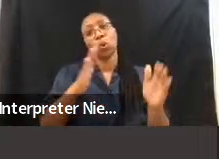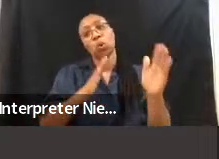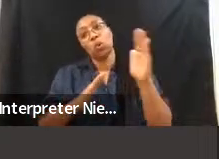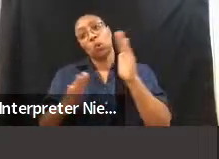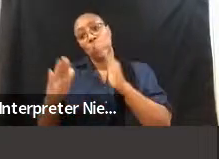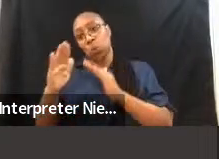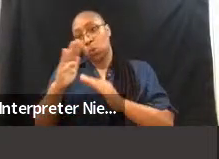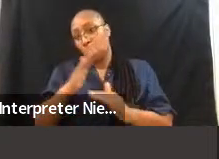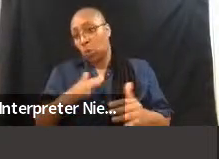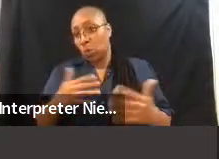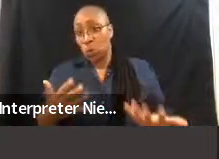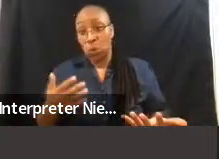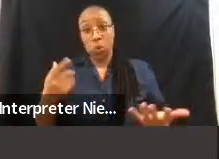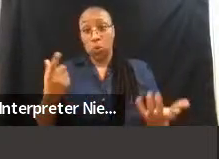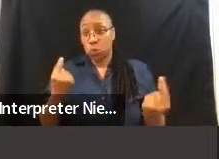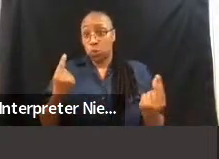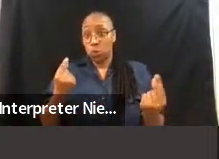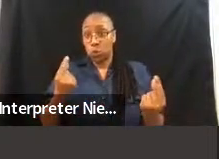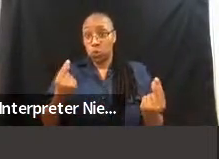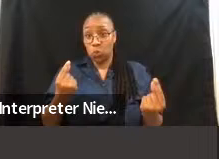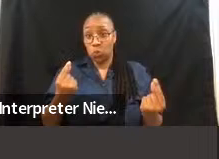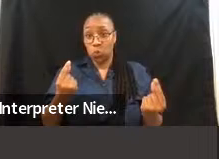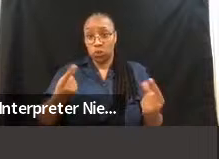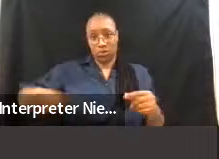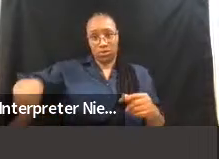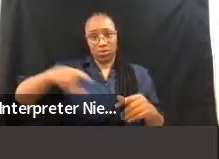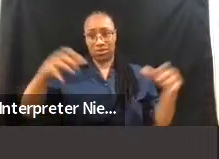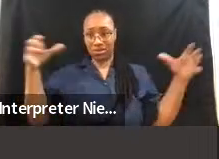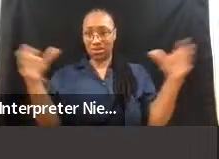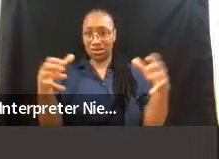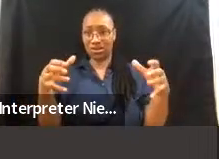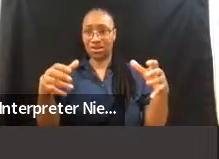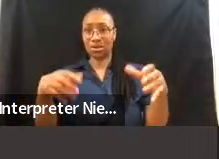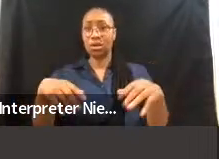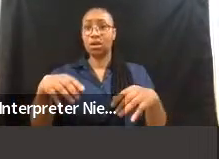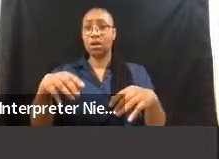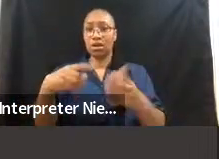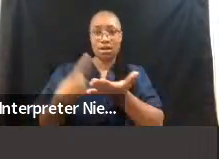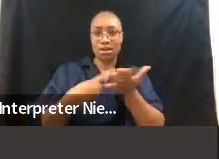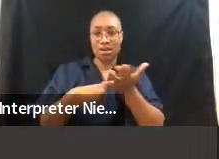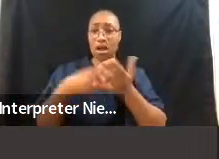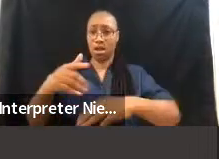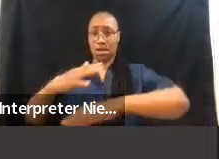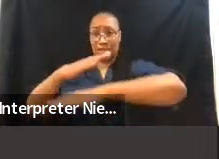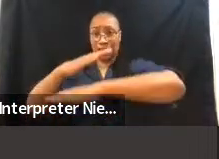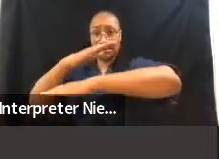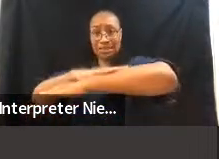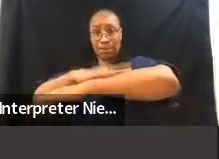availability of height adjustable exam tables, accessible mammography equipment,